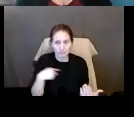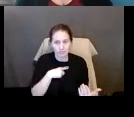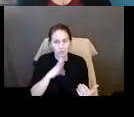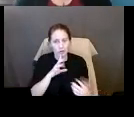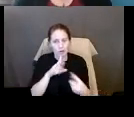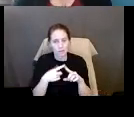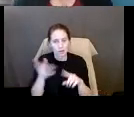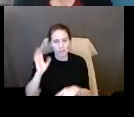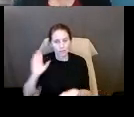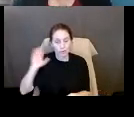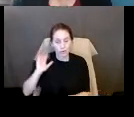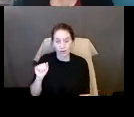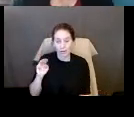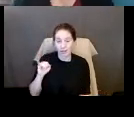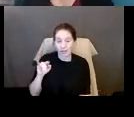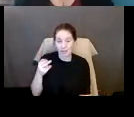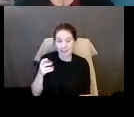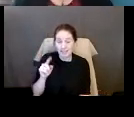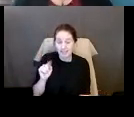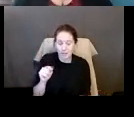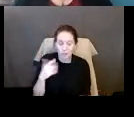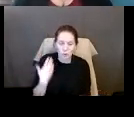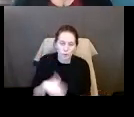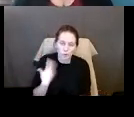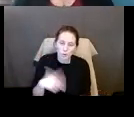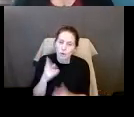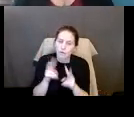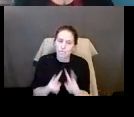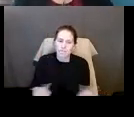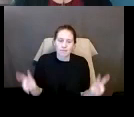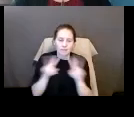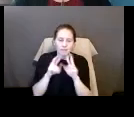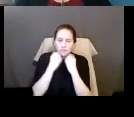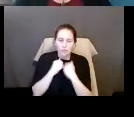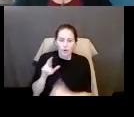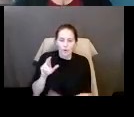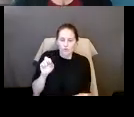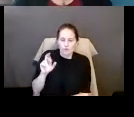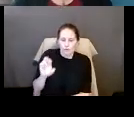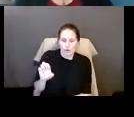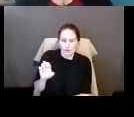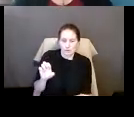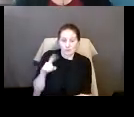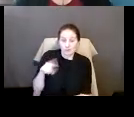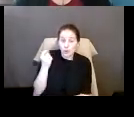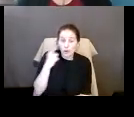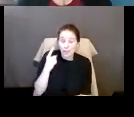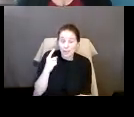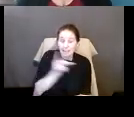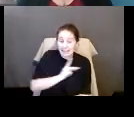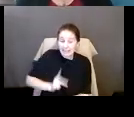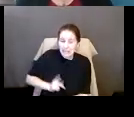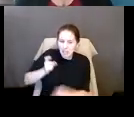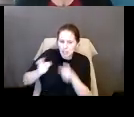last time, amethyst was also exceedingly valuable and rare, and totally controlled by Pharaoh. And it was the job